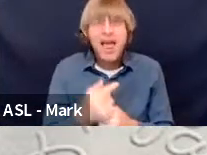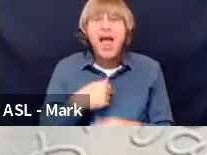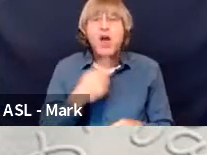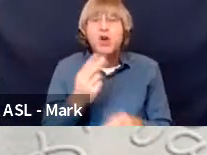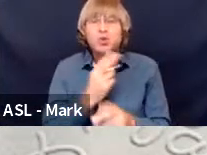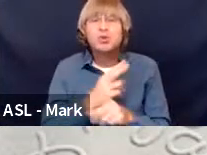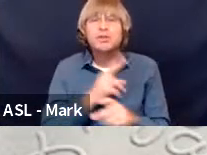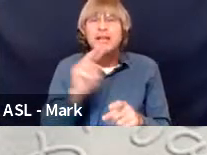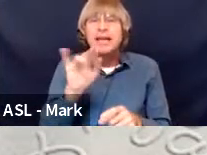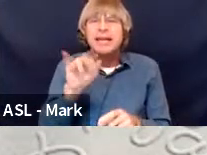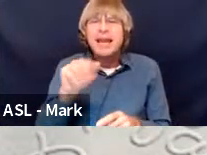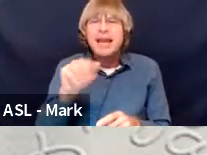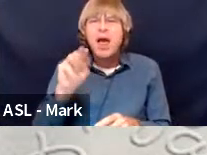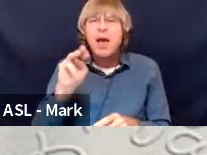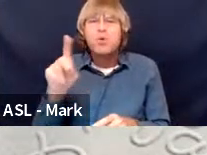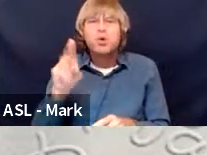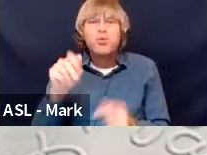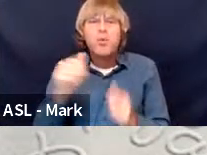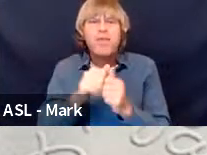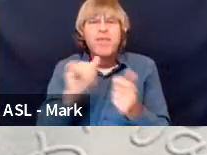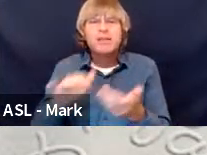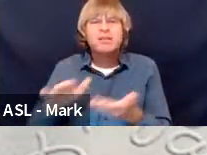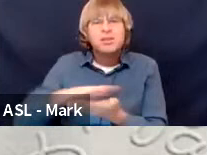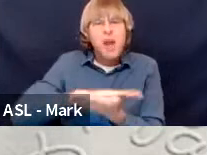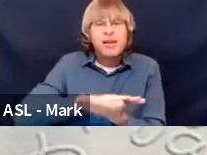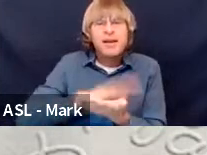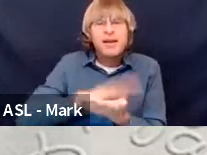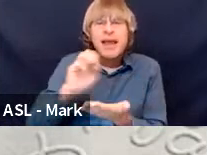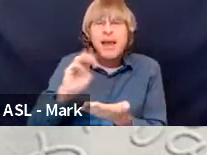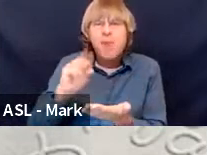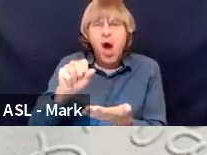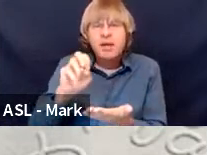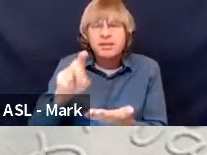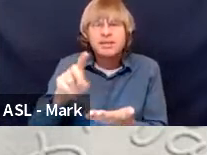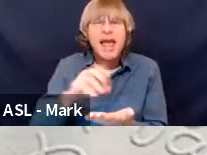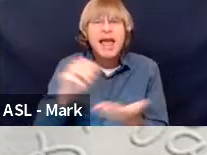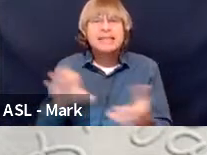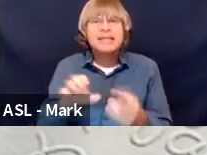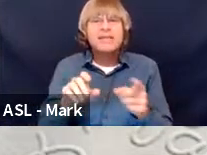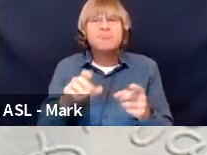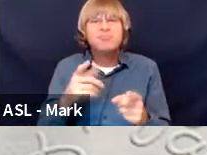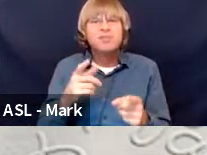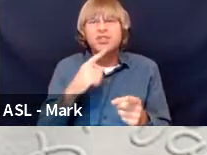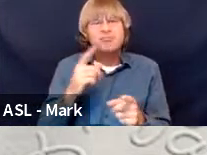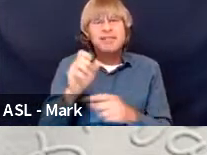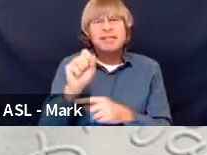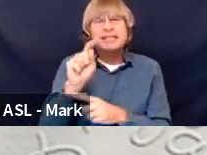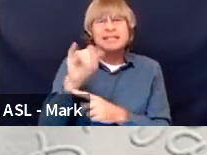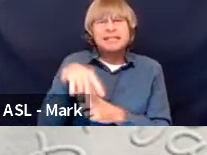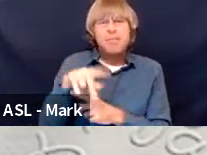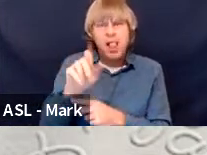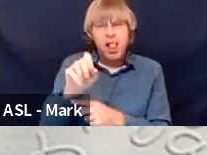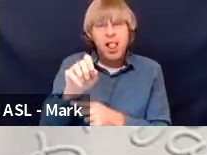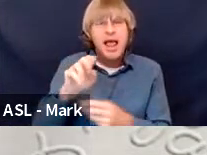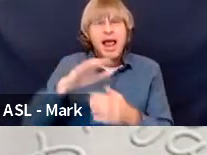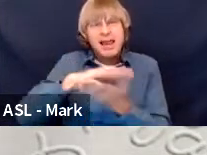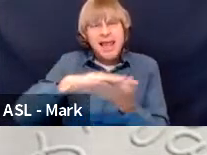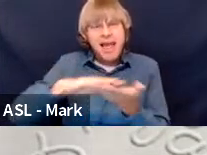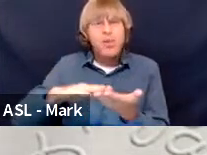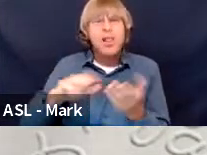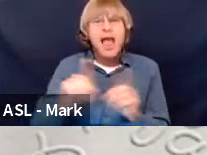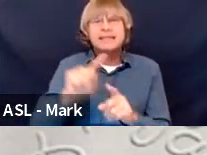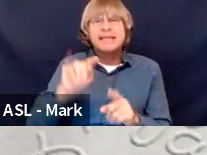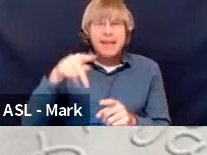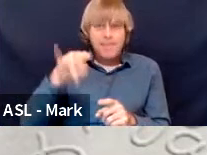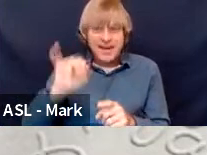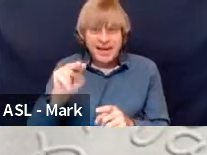that Nina Moodream with a sculpted blind emboss, and then we just did a classic stipple label as a tip-in,